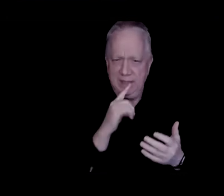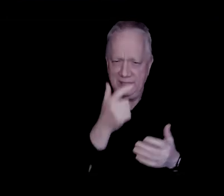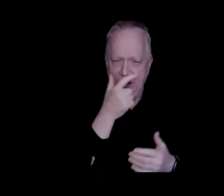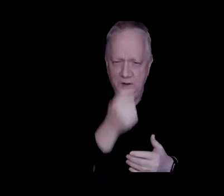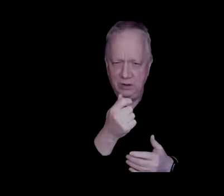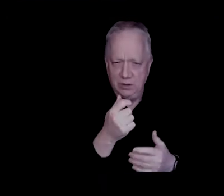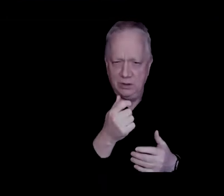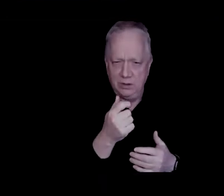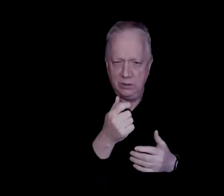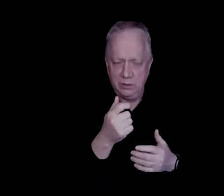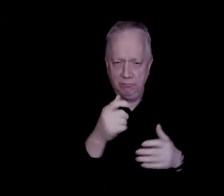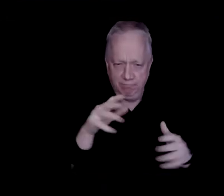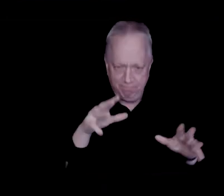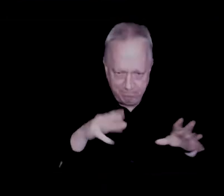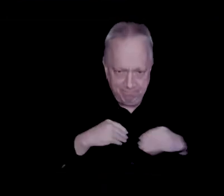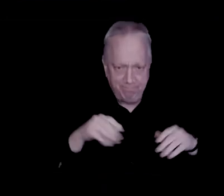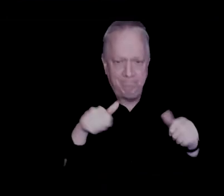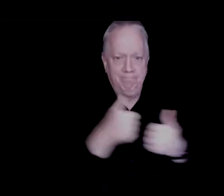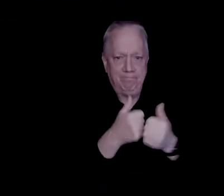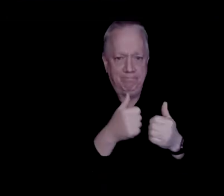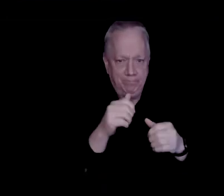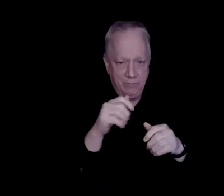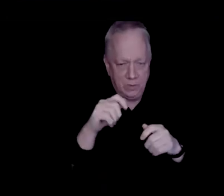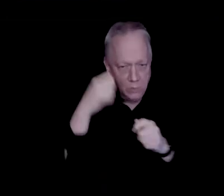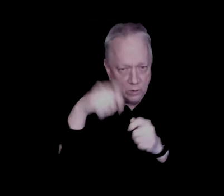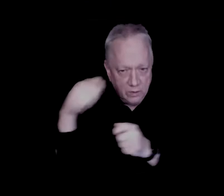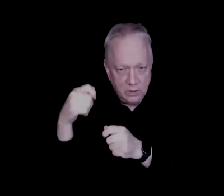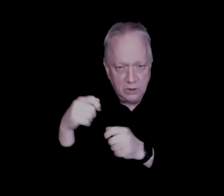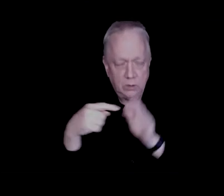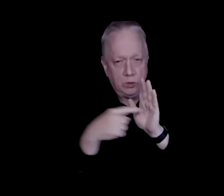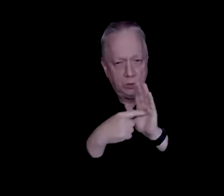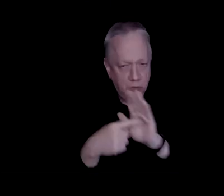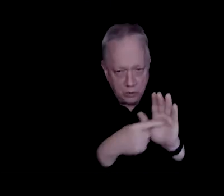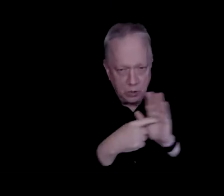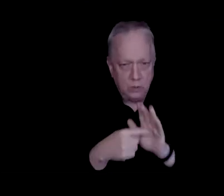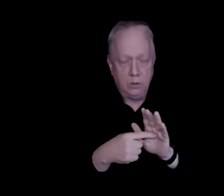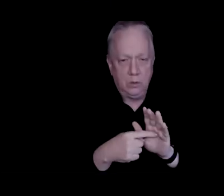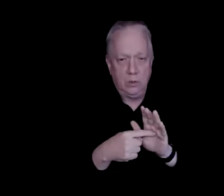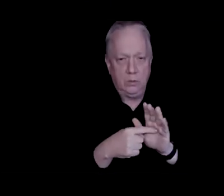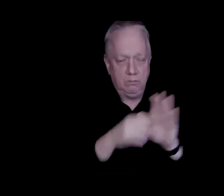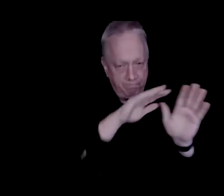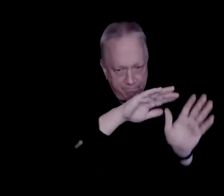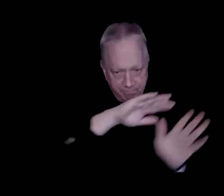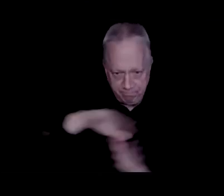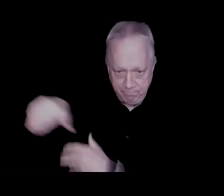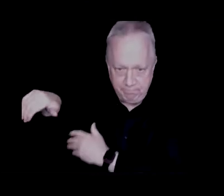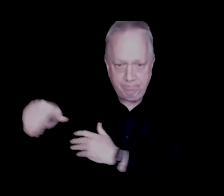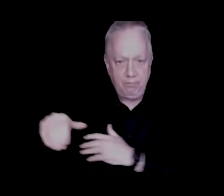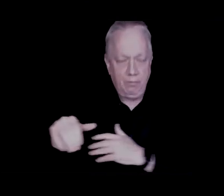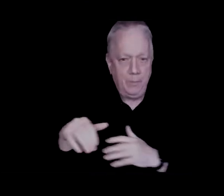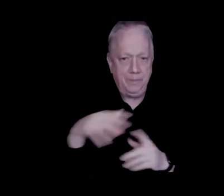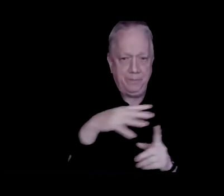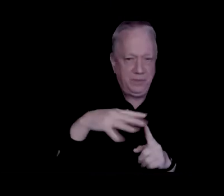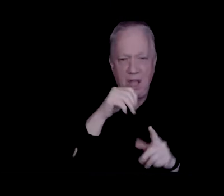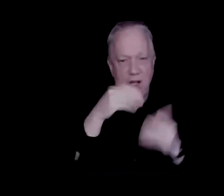do this movie to show that we can, the situation is not good